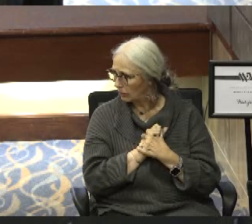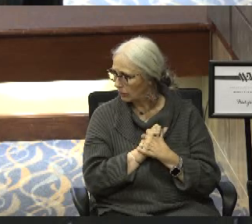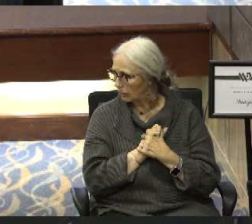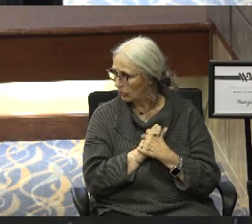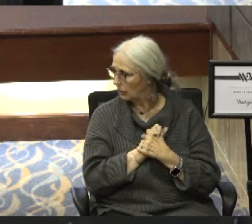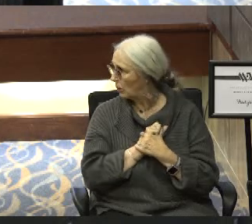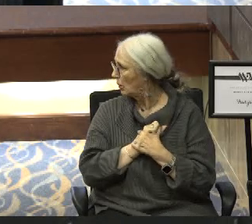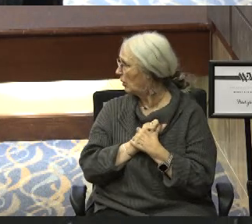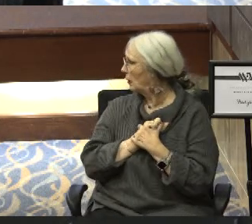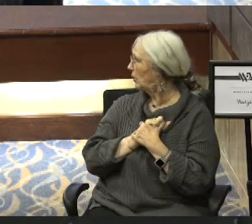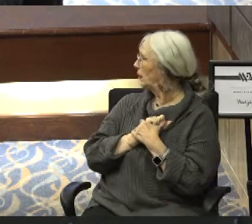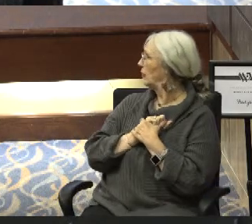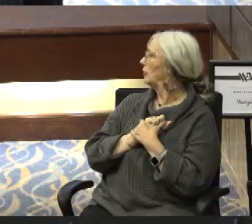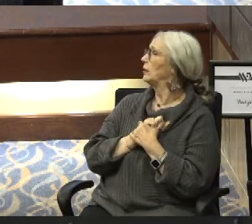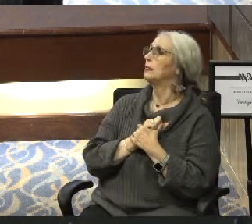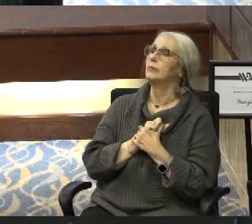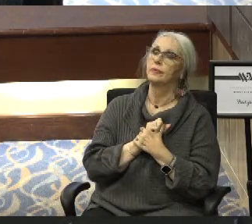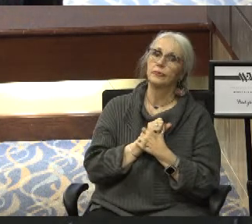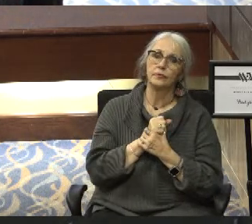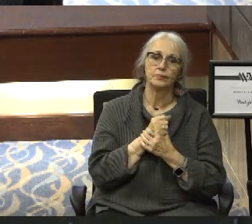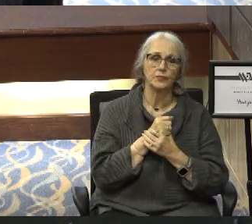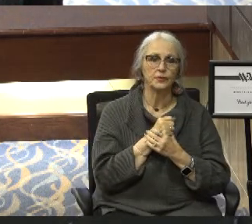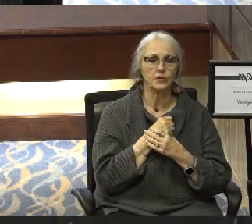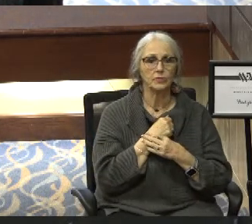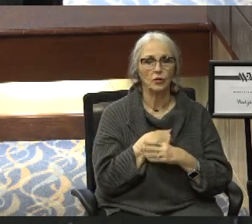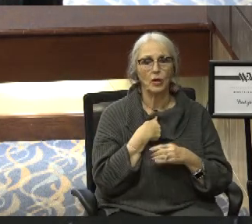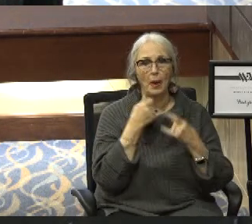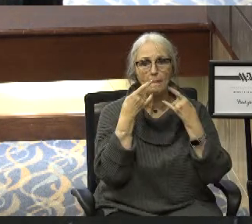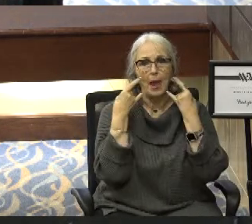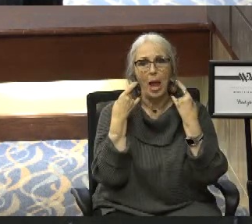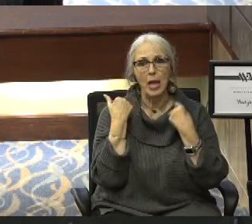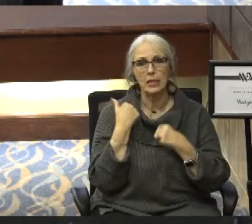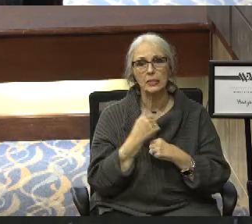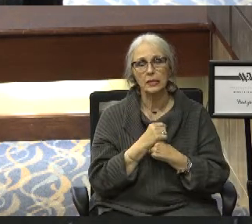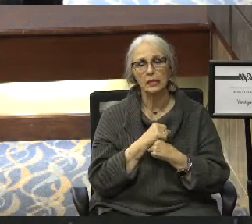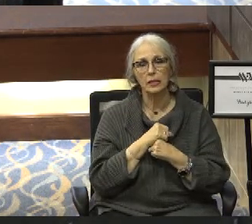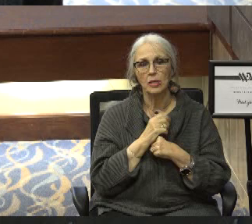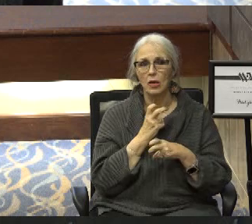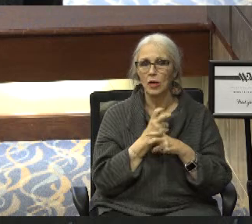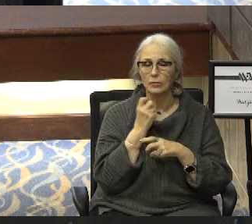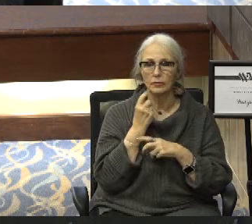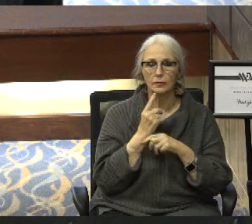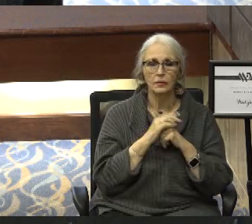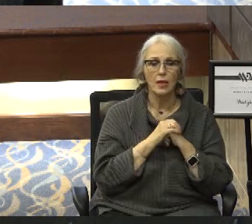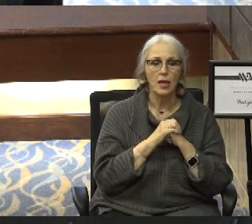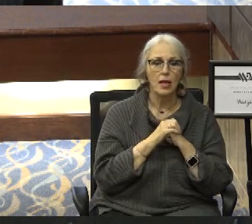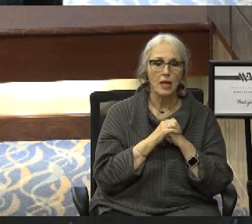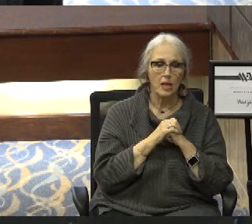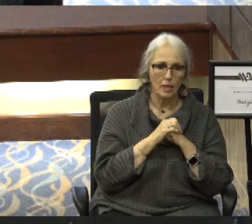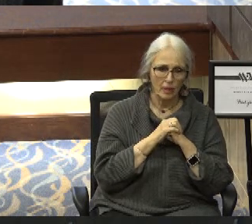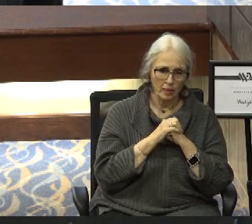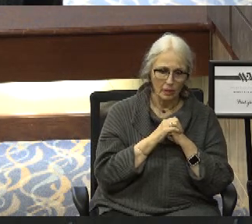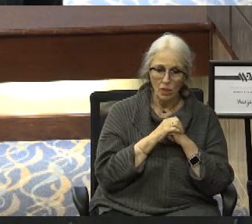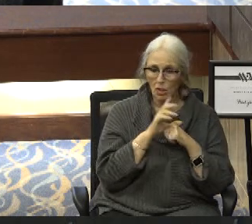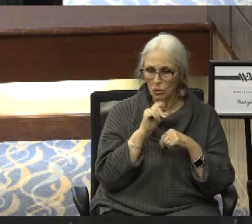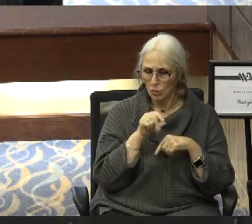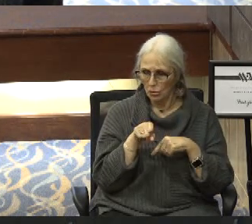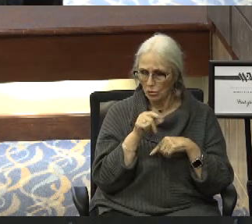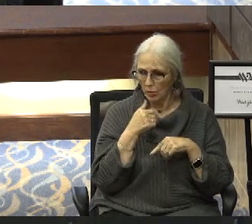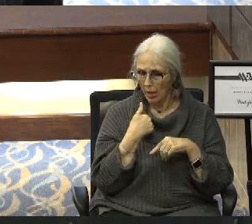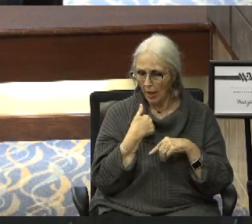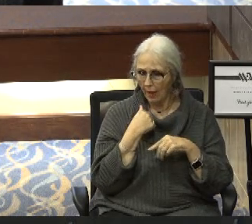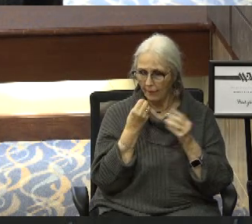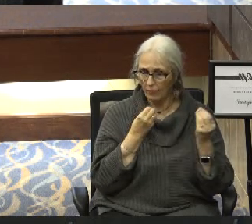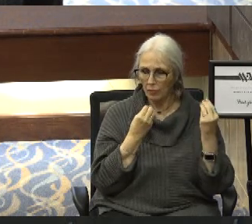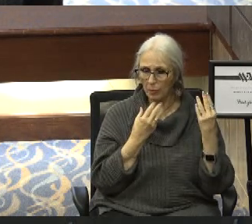Any questions? Quick question for y'all. In terms of the seeking community input, will y'all have the